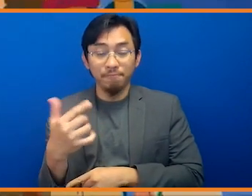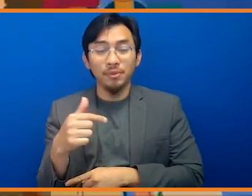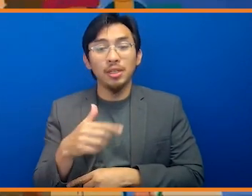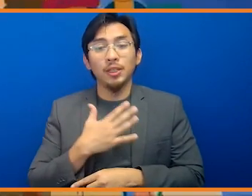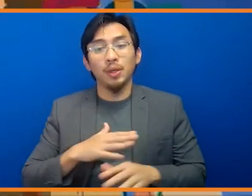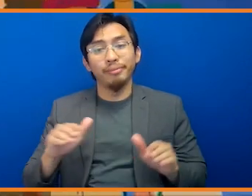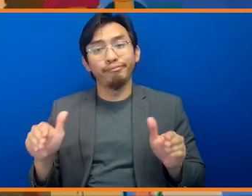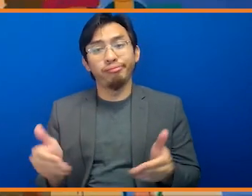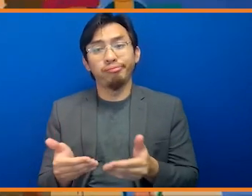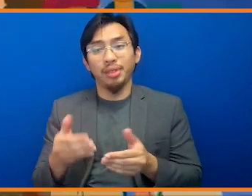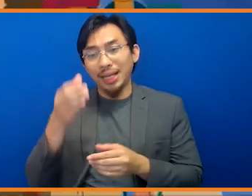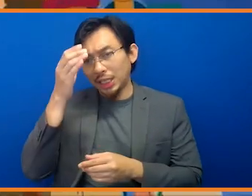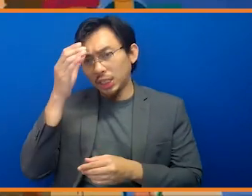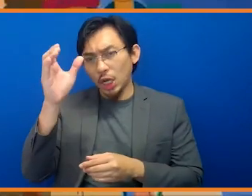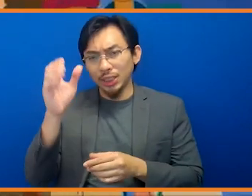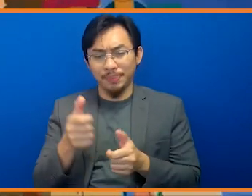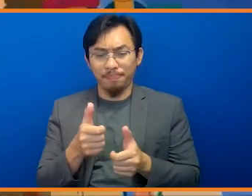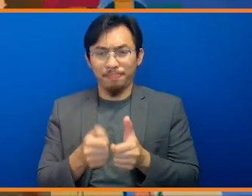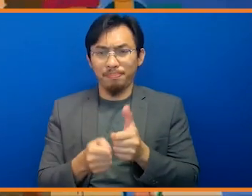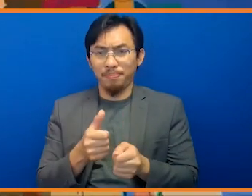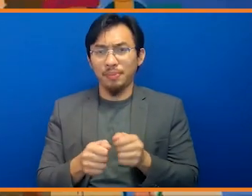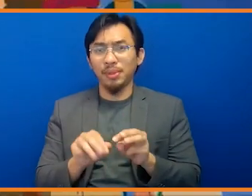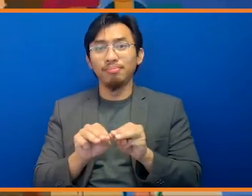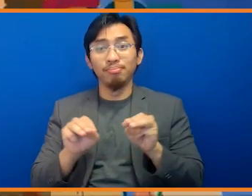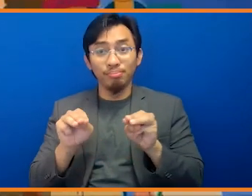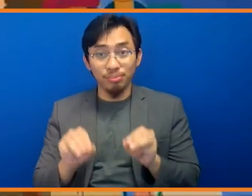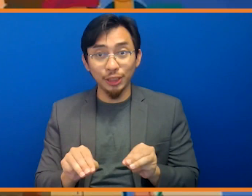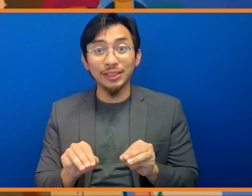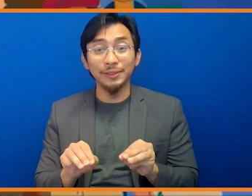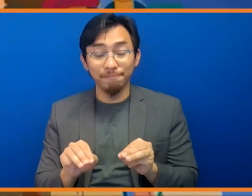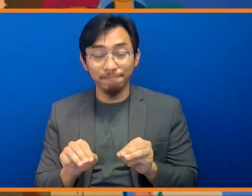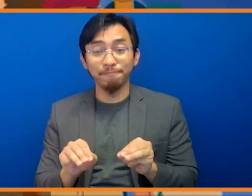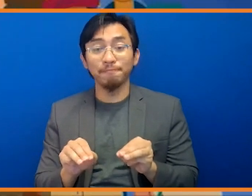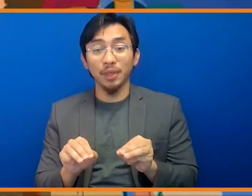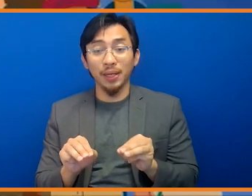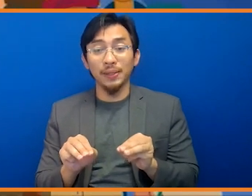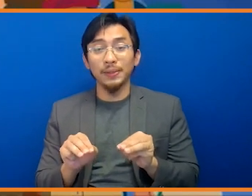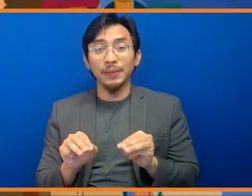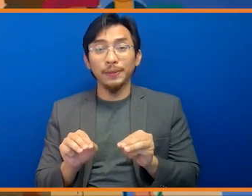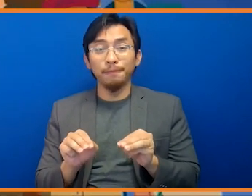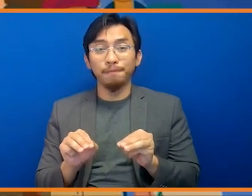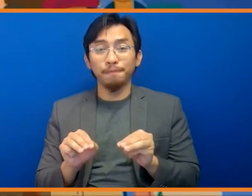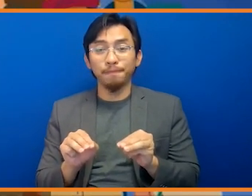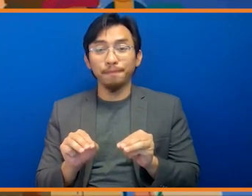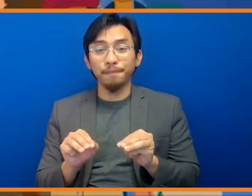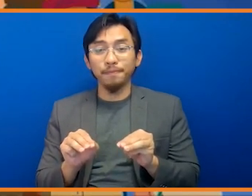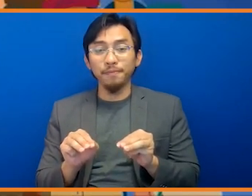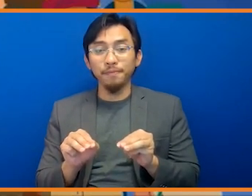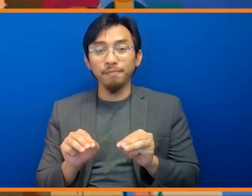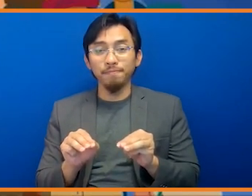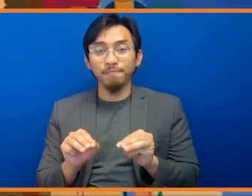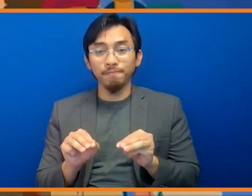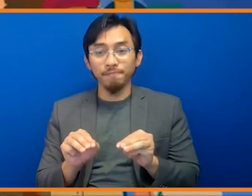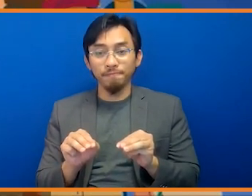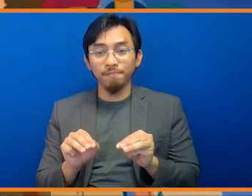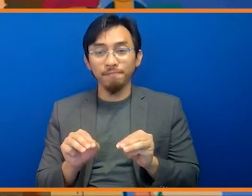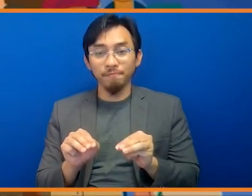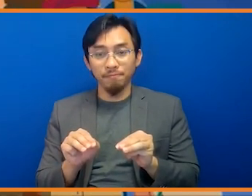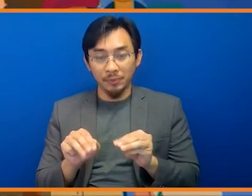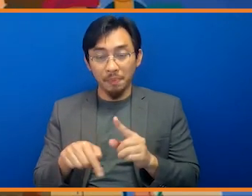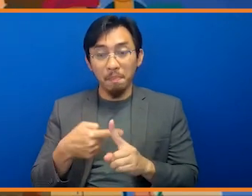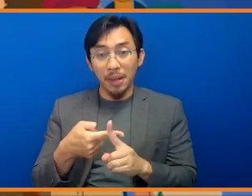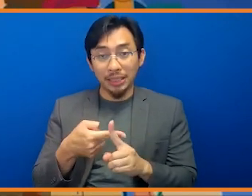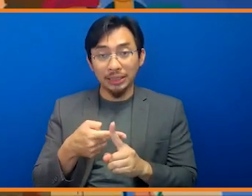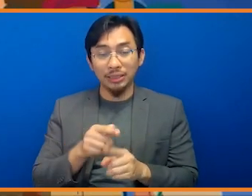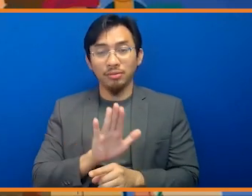I'd like to introduce what the concept of mobile museum and also